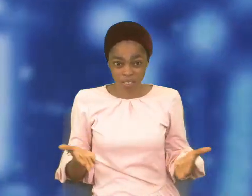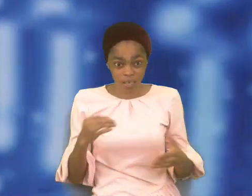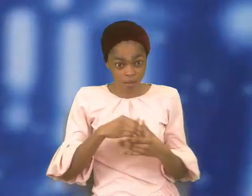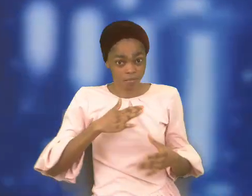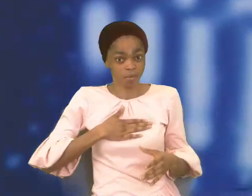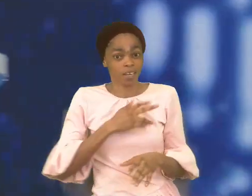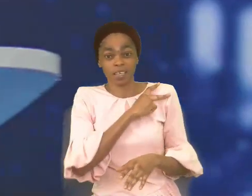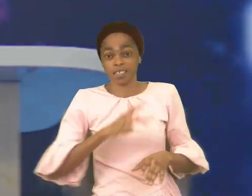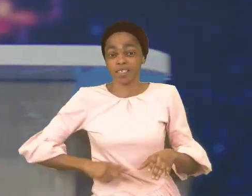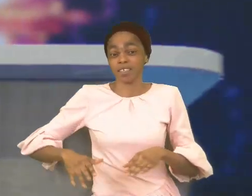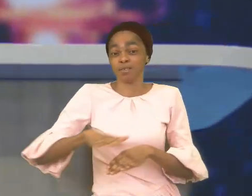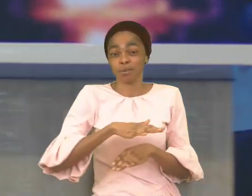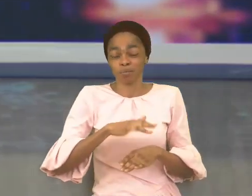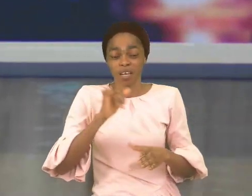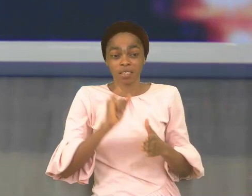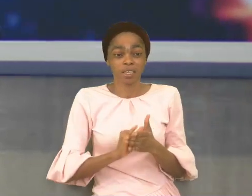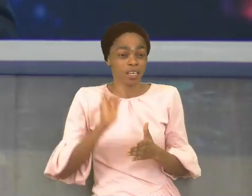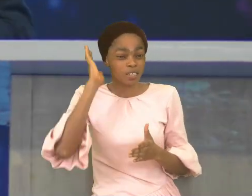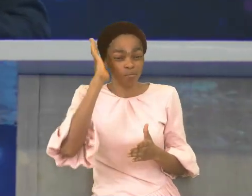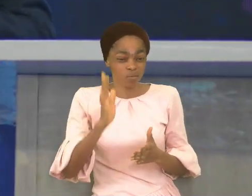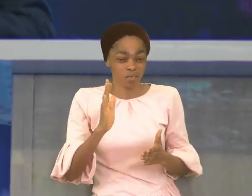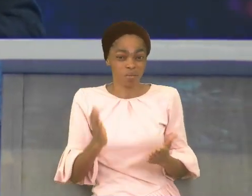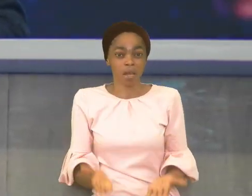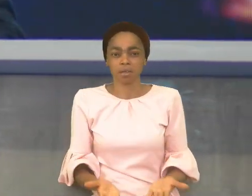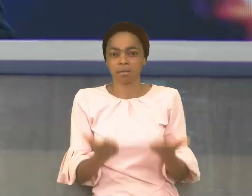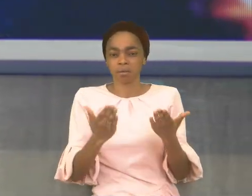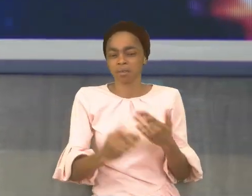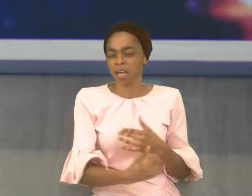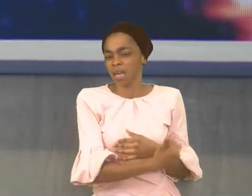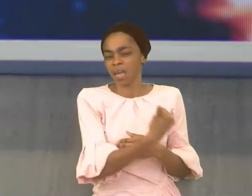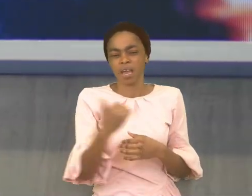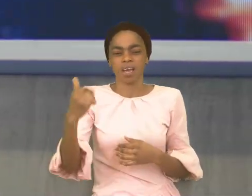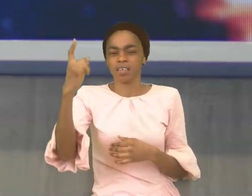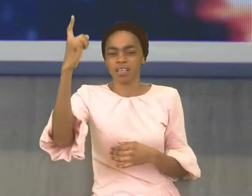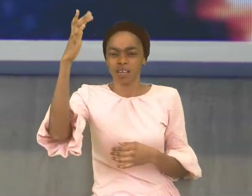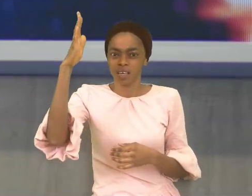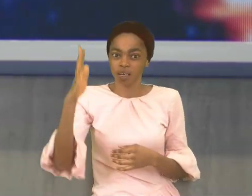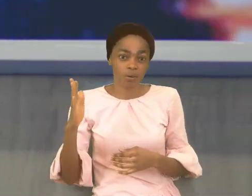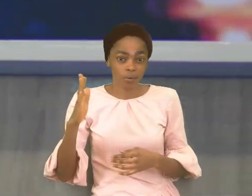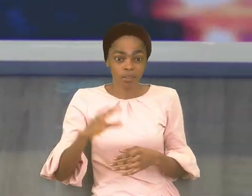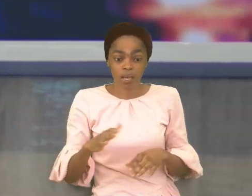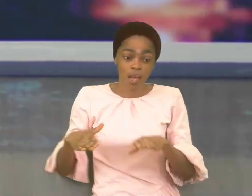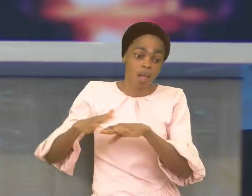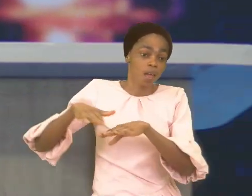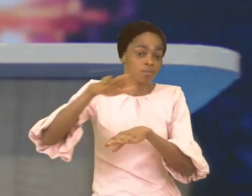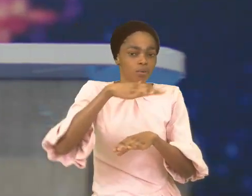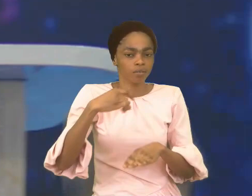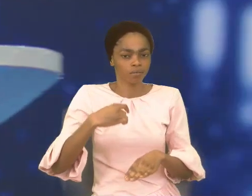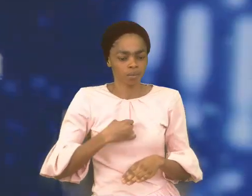any other god above me? Bring them here. And so they brought